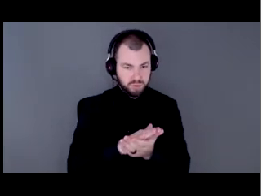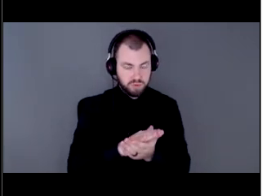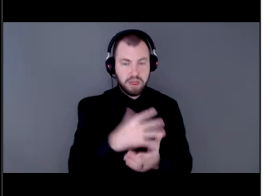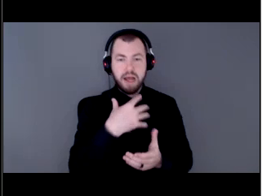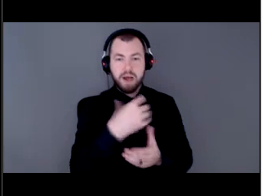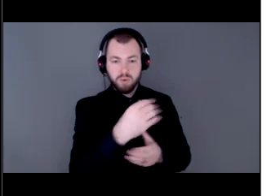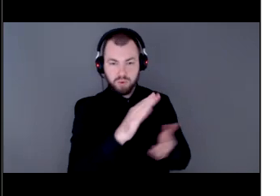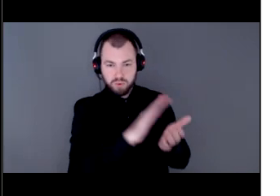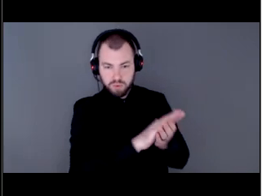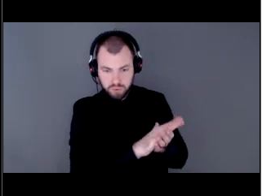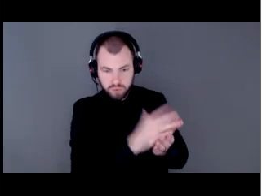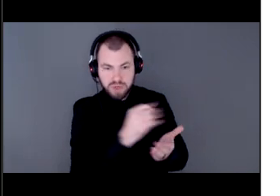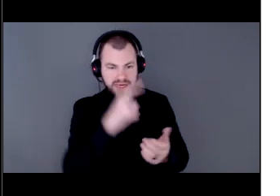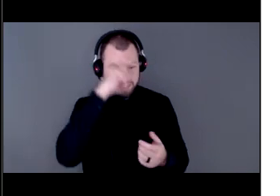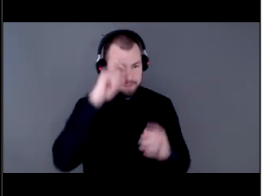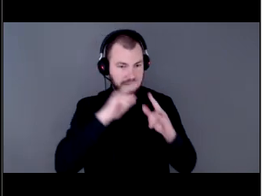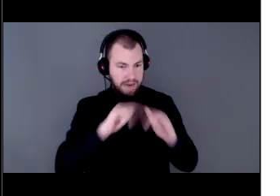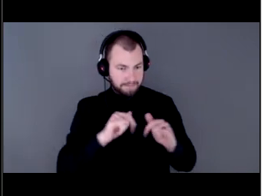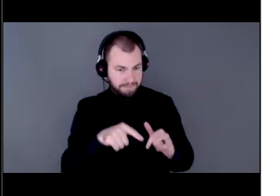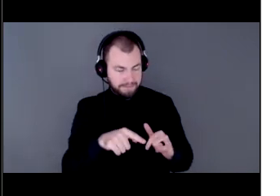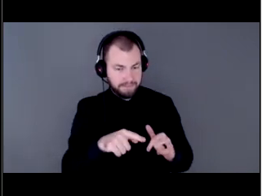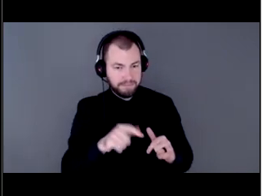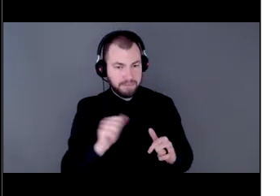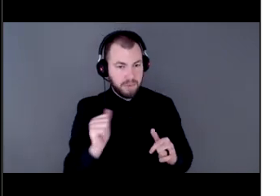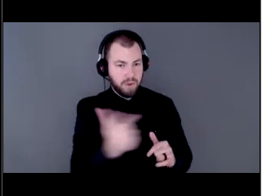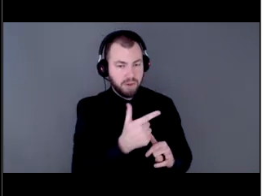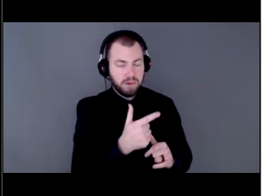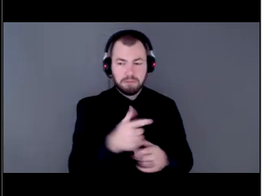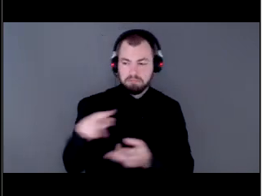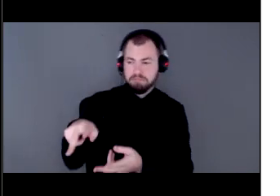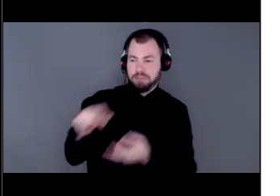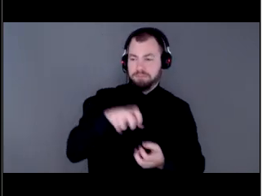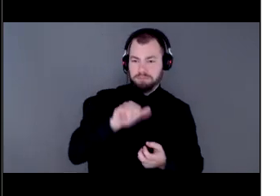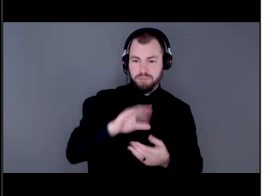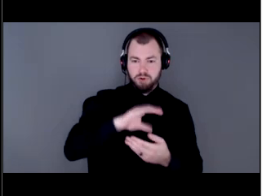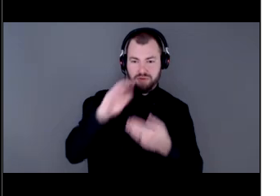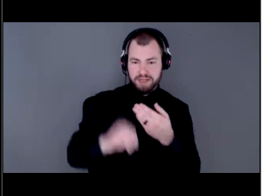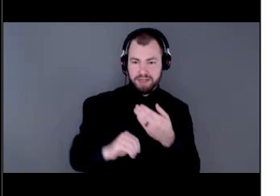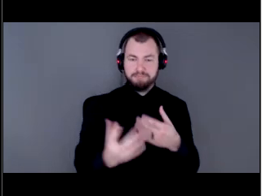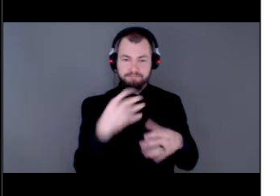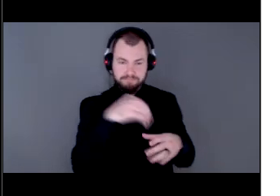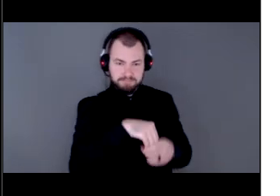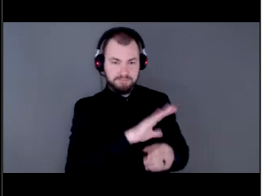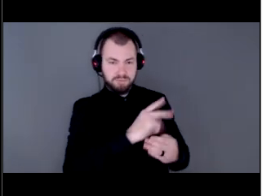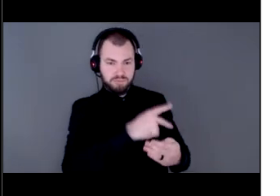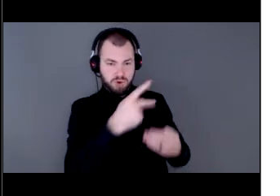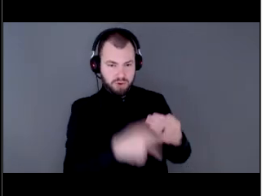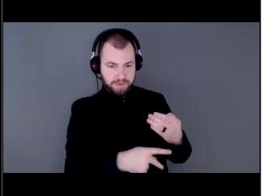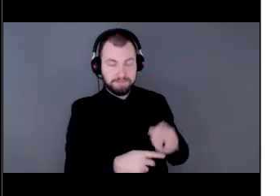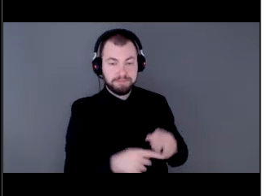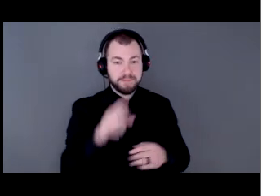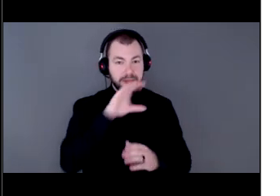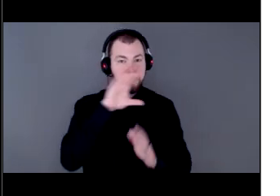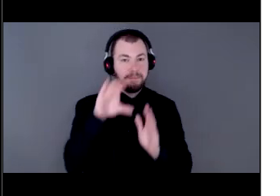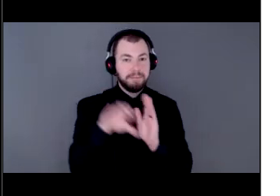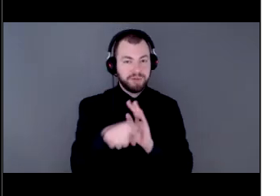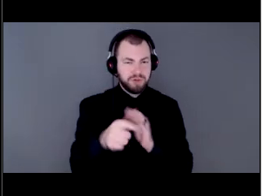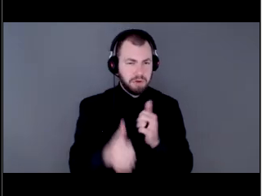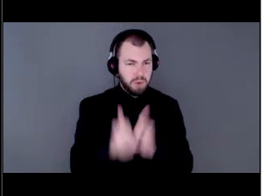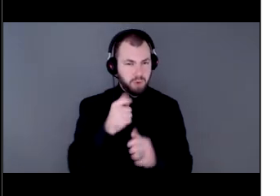camp. All taking this curriculum into their programs. This picture here is mostly from a summer